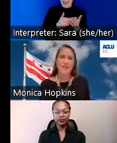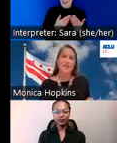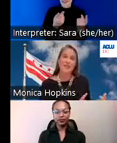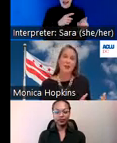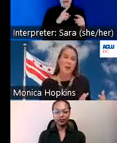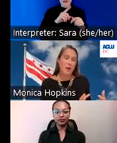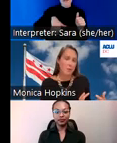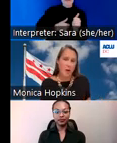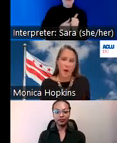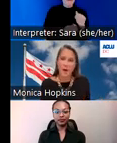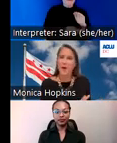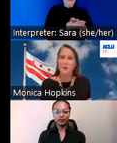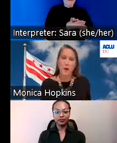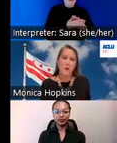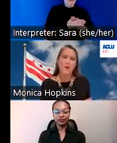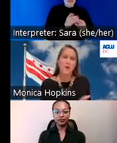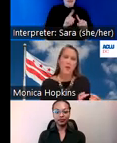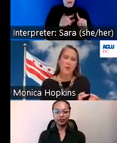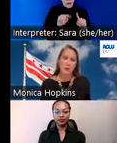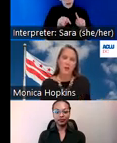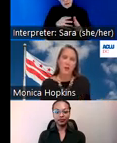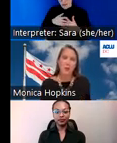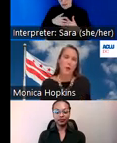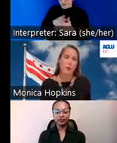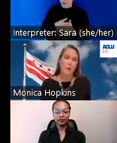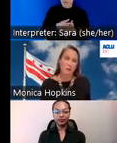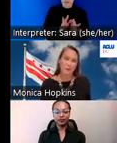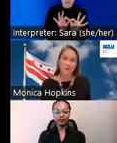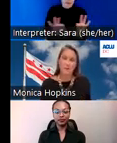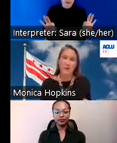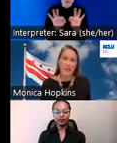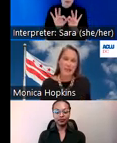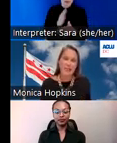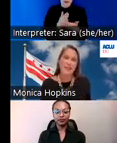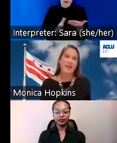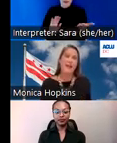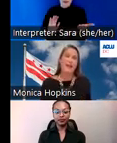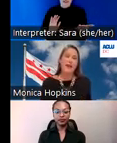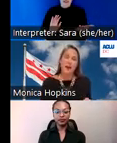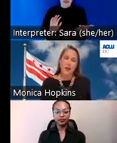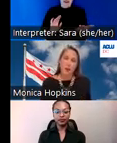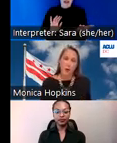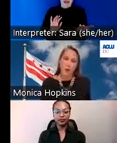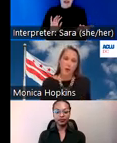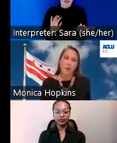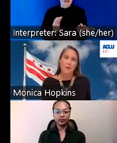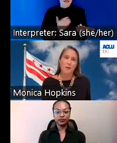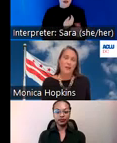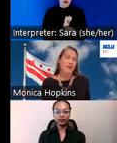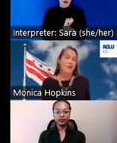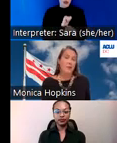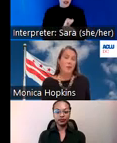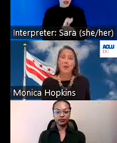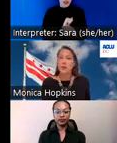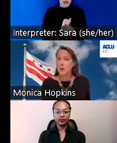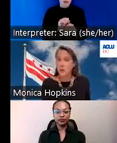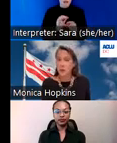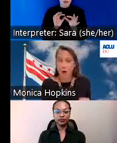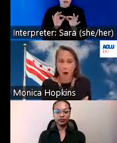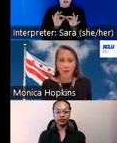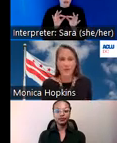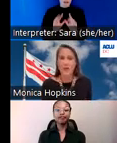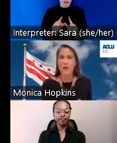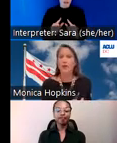scenes, but it is part and parcel and a really important piece of our work, because we could